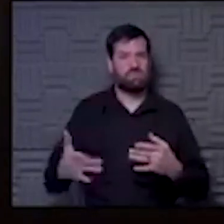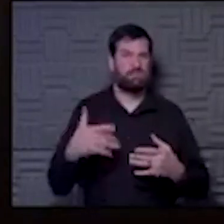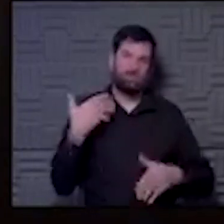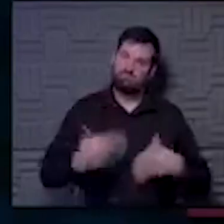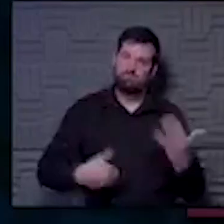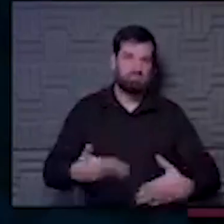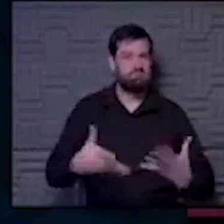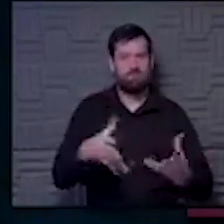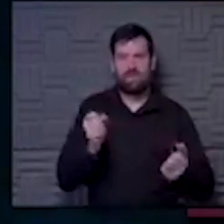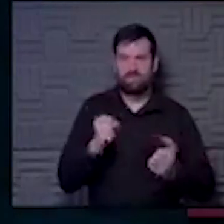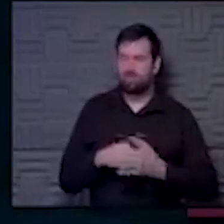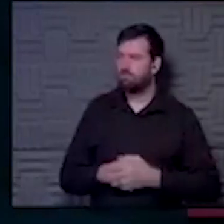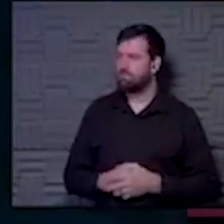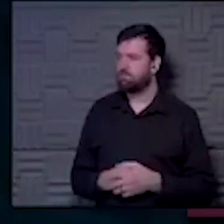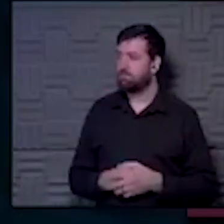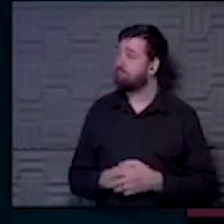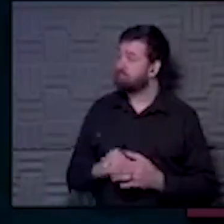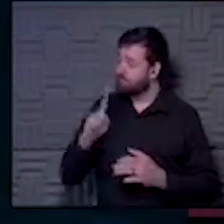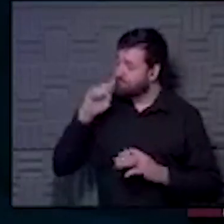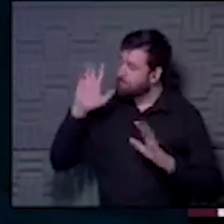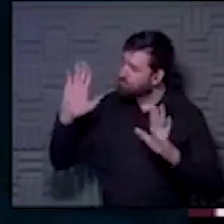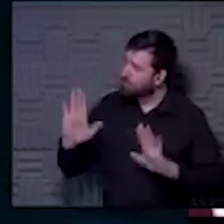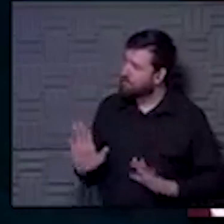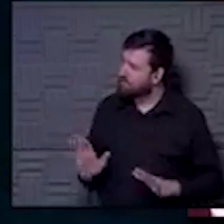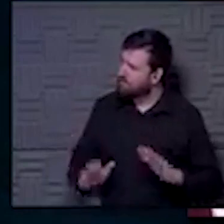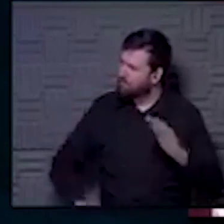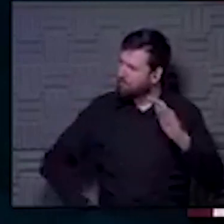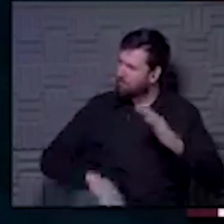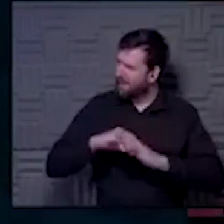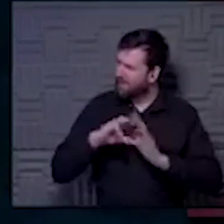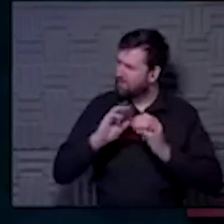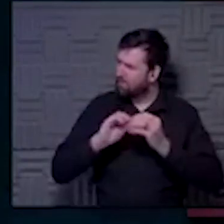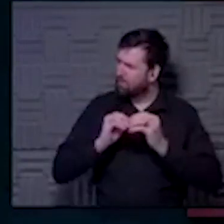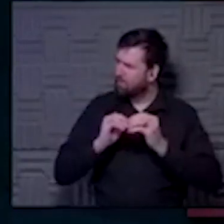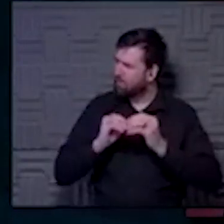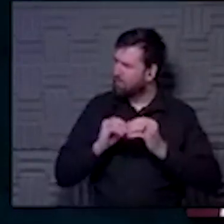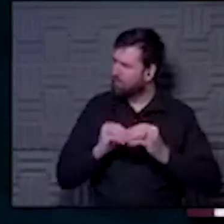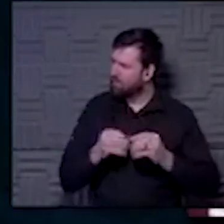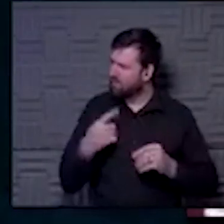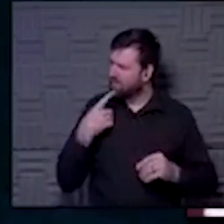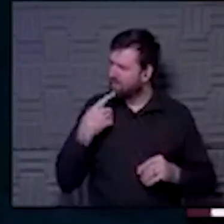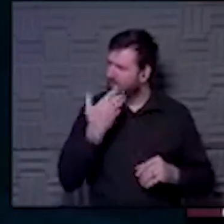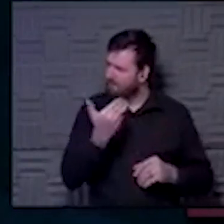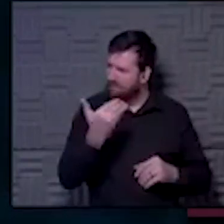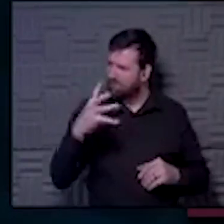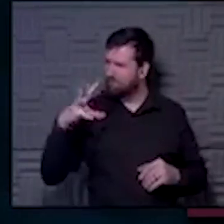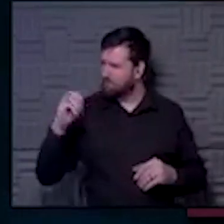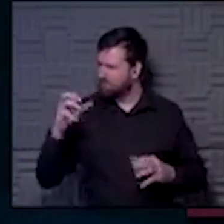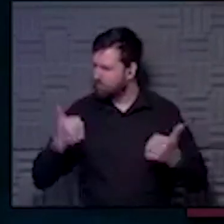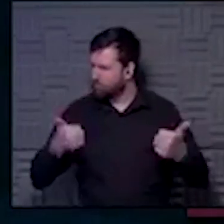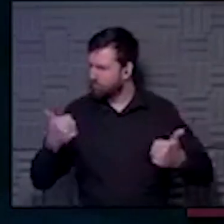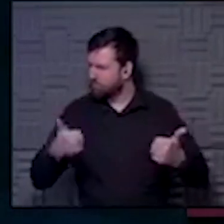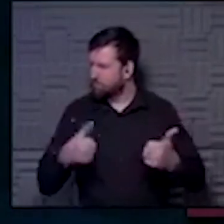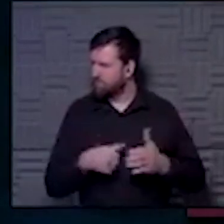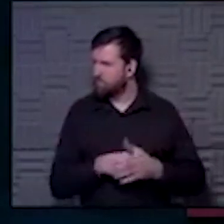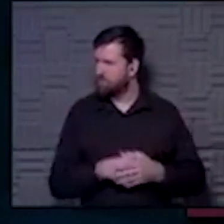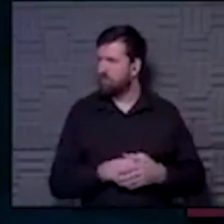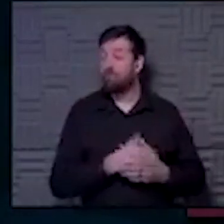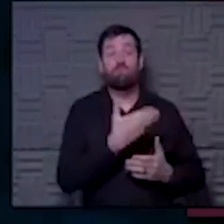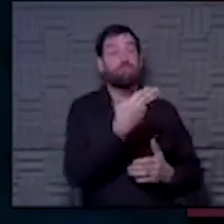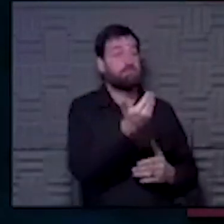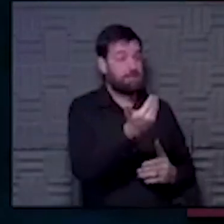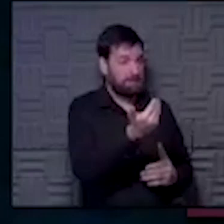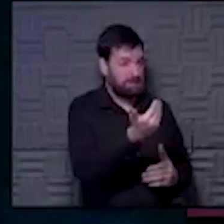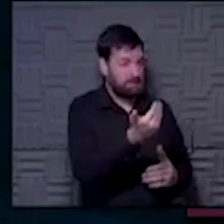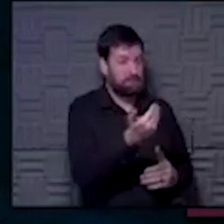fast. Sounds great. And what's the maximum number of people you can have in one meeting? Did you say 15 or 50? 15.